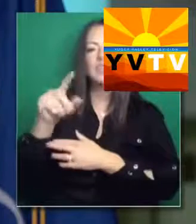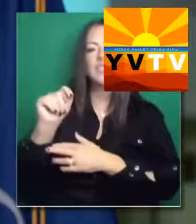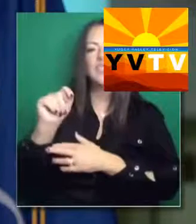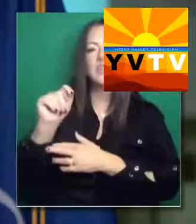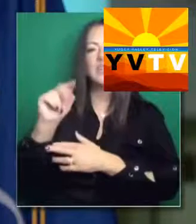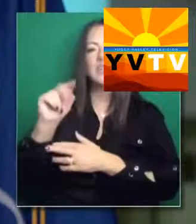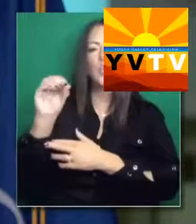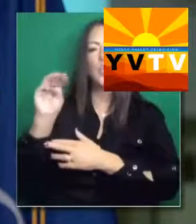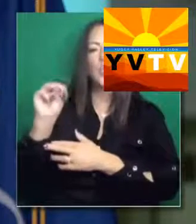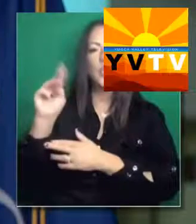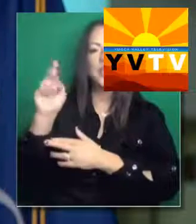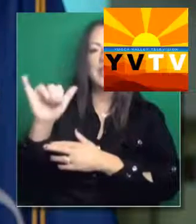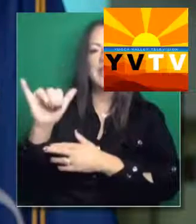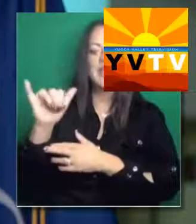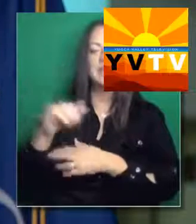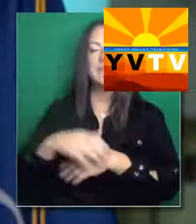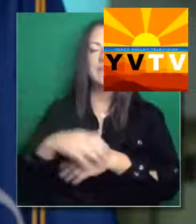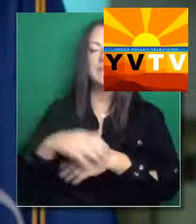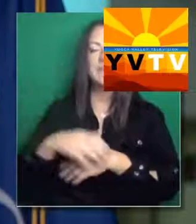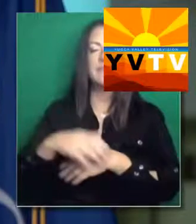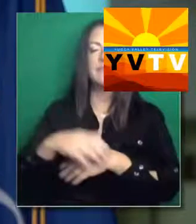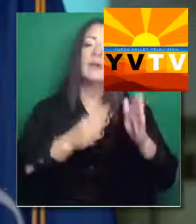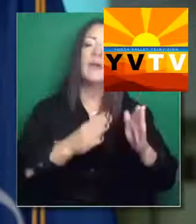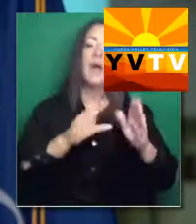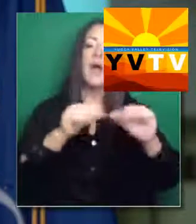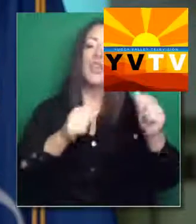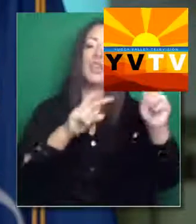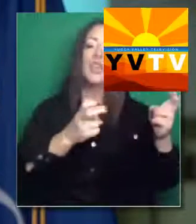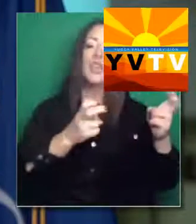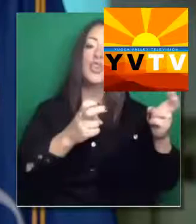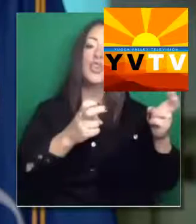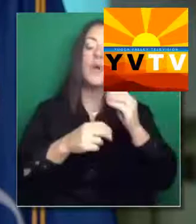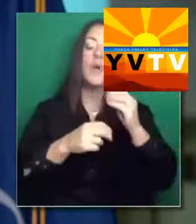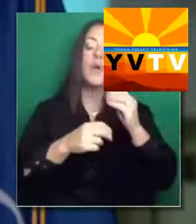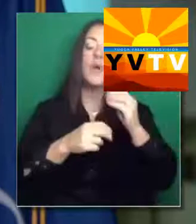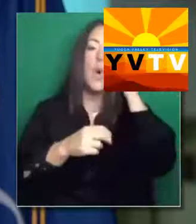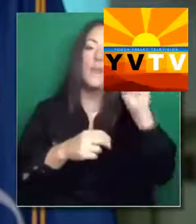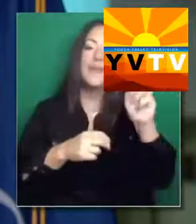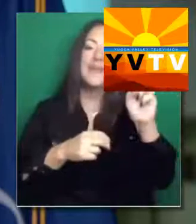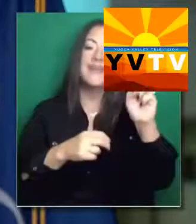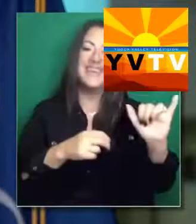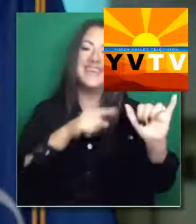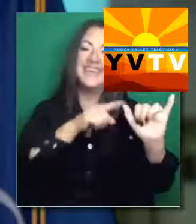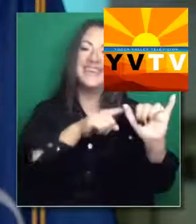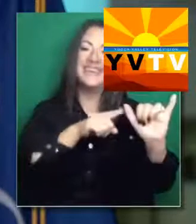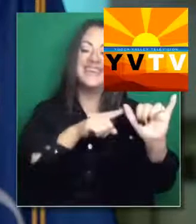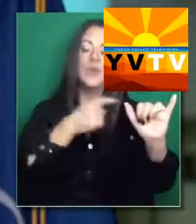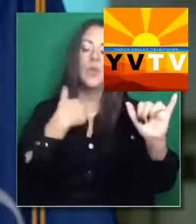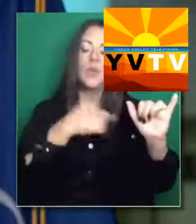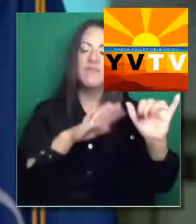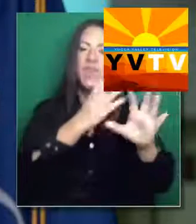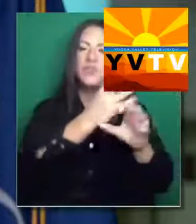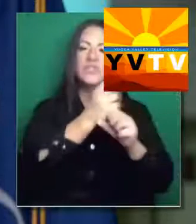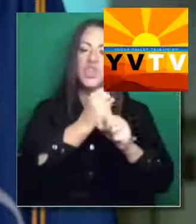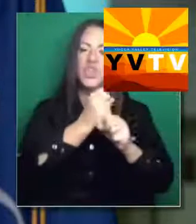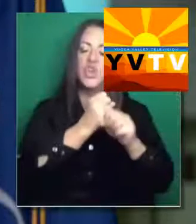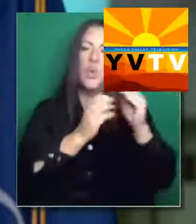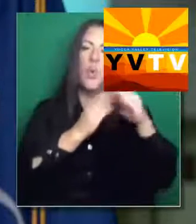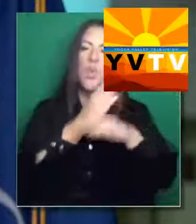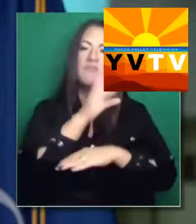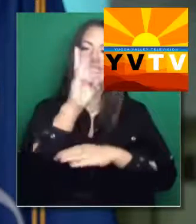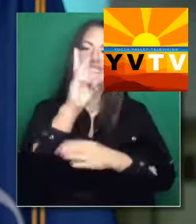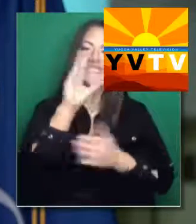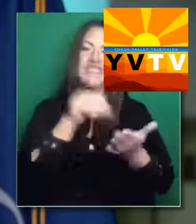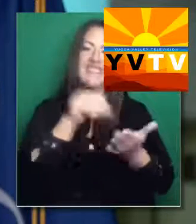permanent framework where we have already secured over 6,000 units, unprecedented in California history. I don't know of